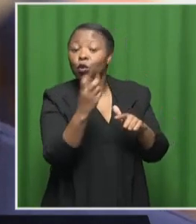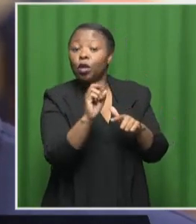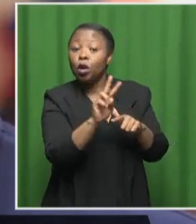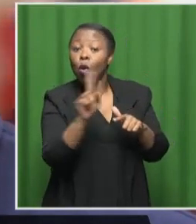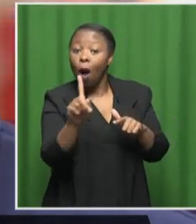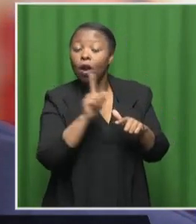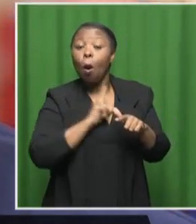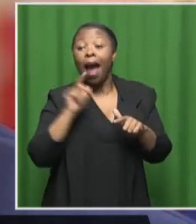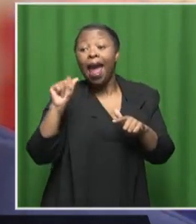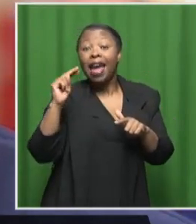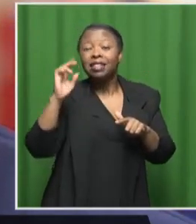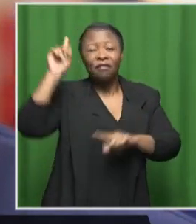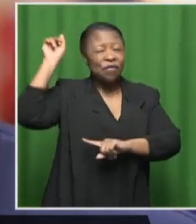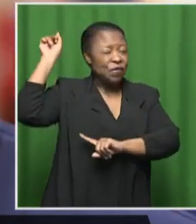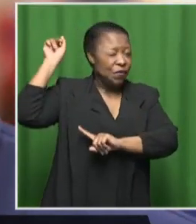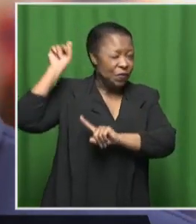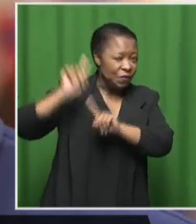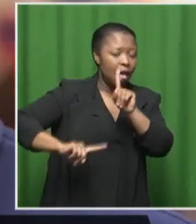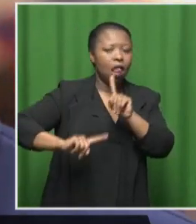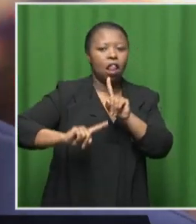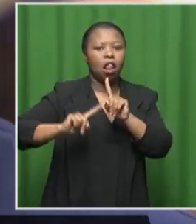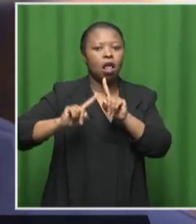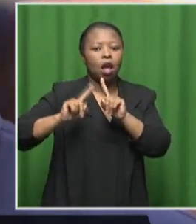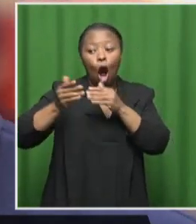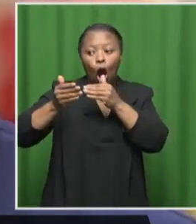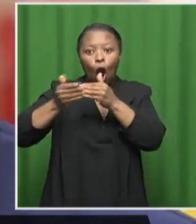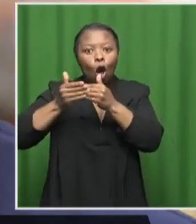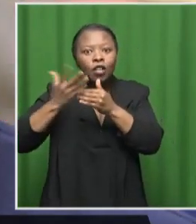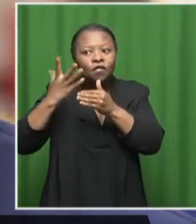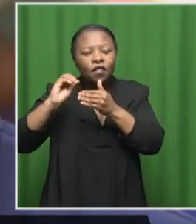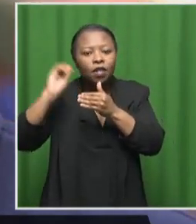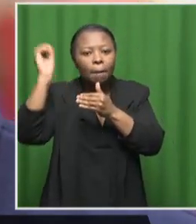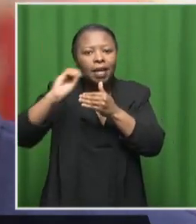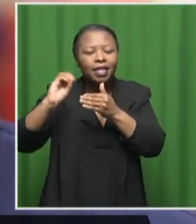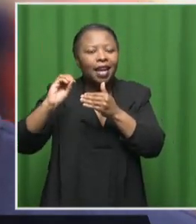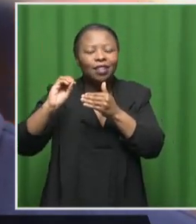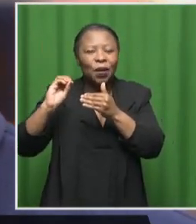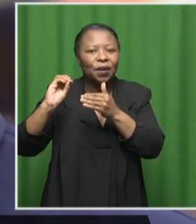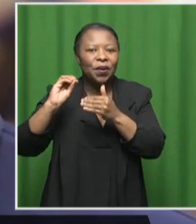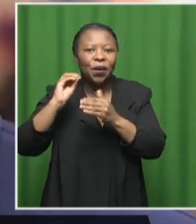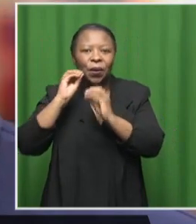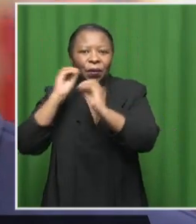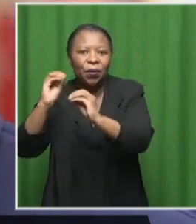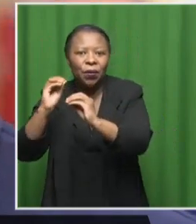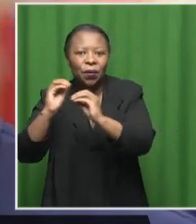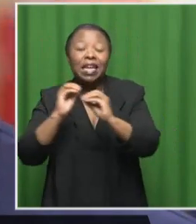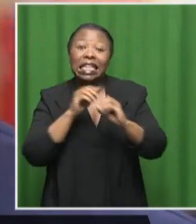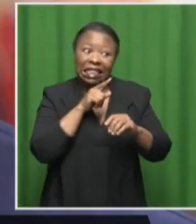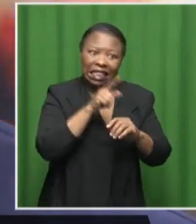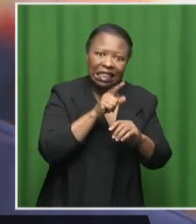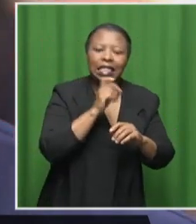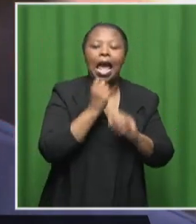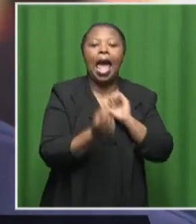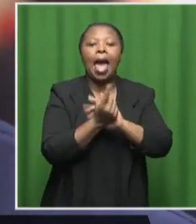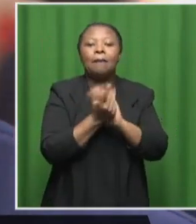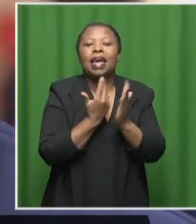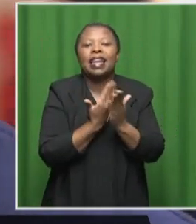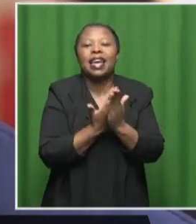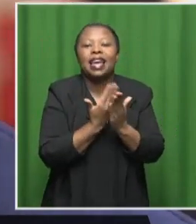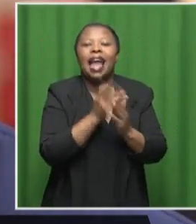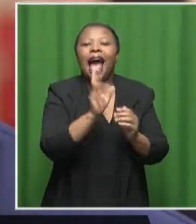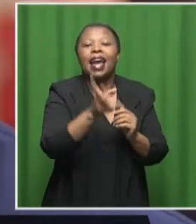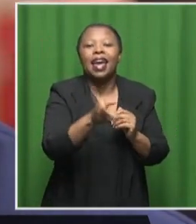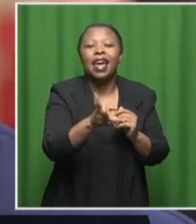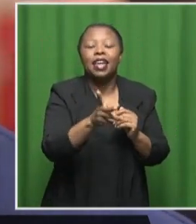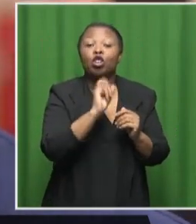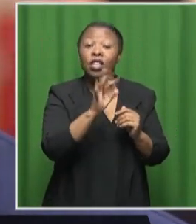ANC failed in a massive way to come close to 50%, will be repeated. Our own polling suggests that if we do